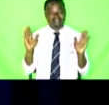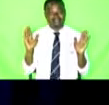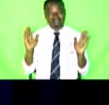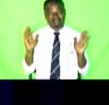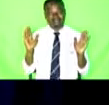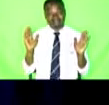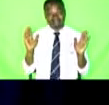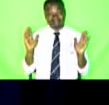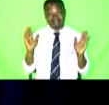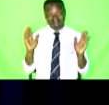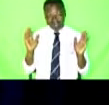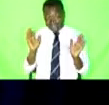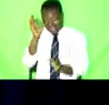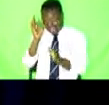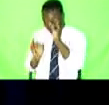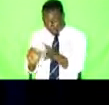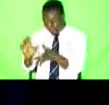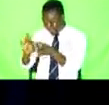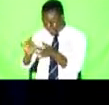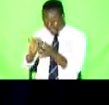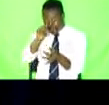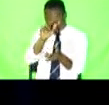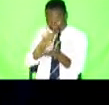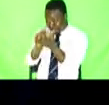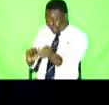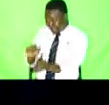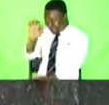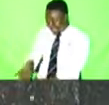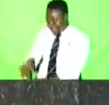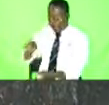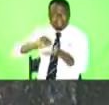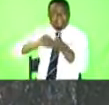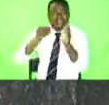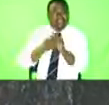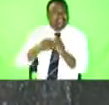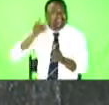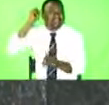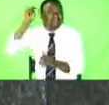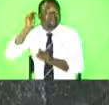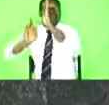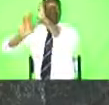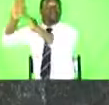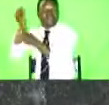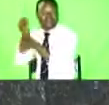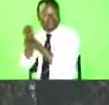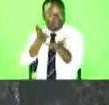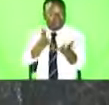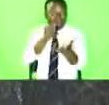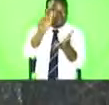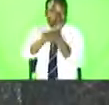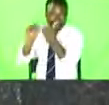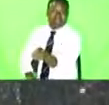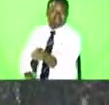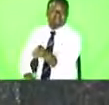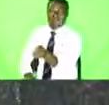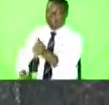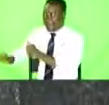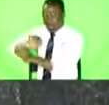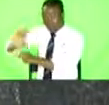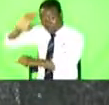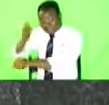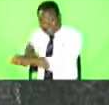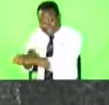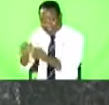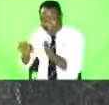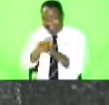By believing in this, you have believed the testimony that God has given about his son. And scripture says